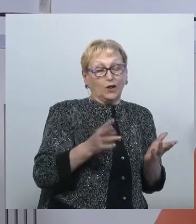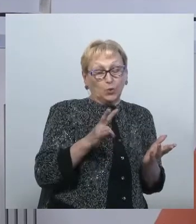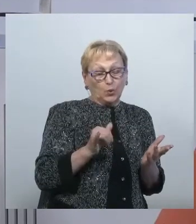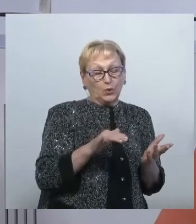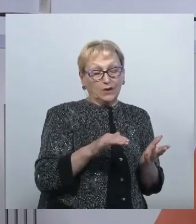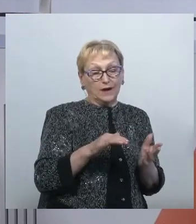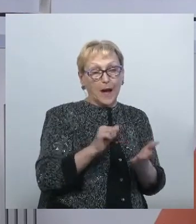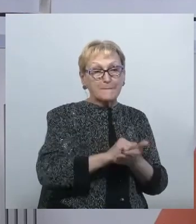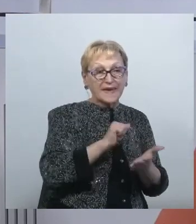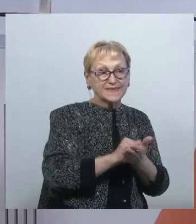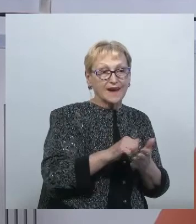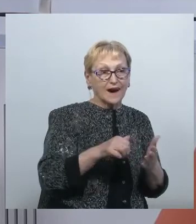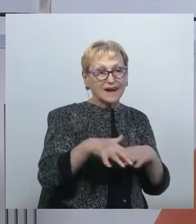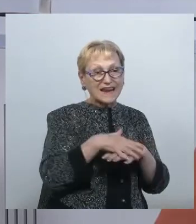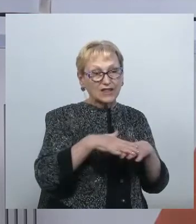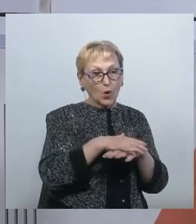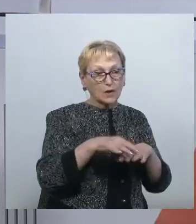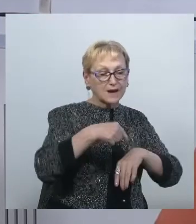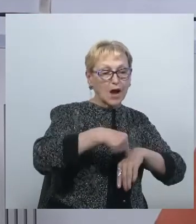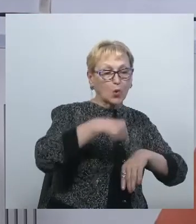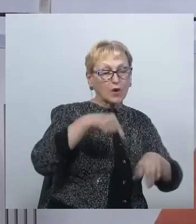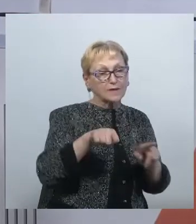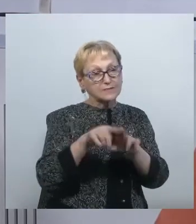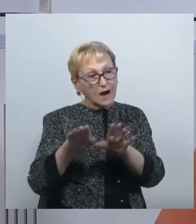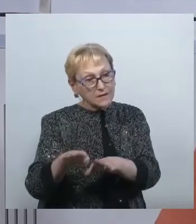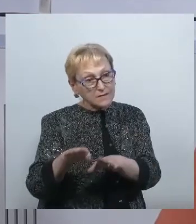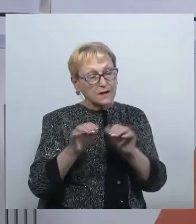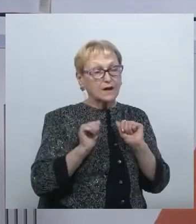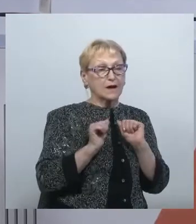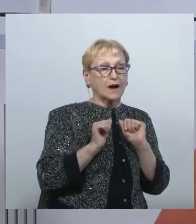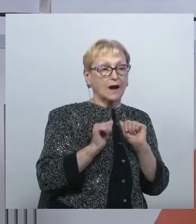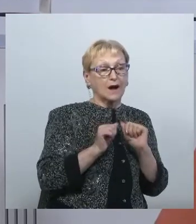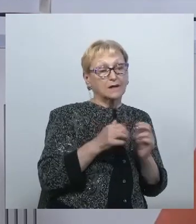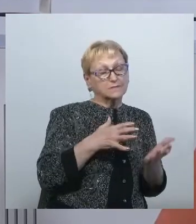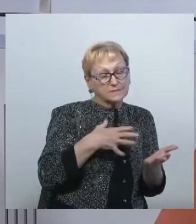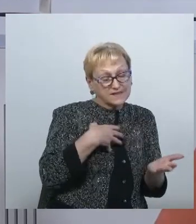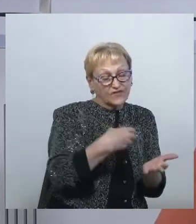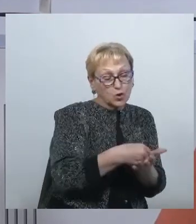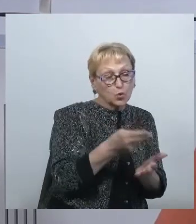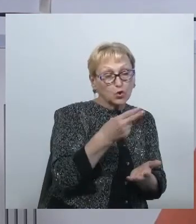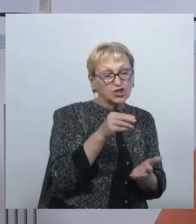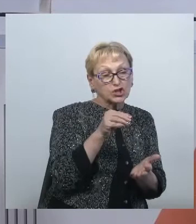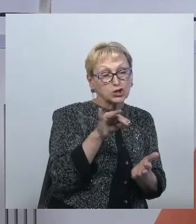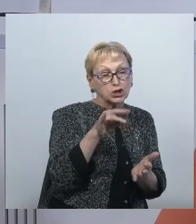prefabricated news in the media. Well, it's a problem that we do have.